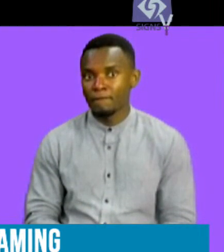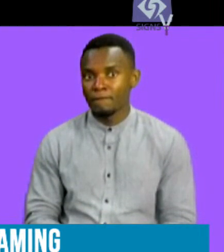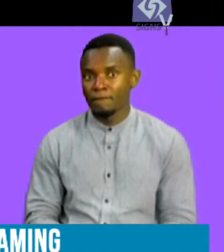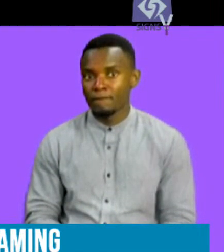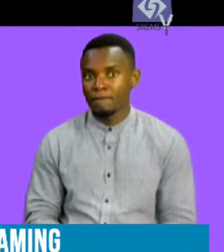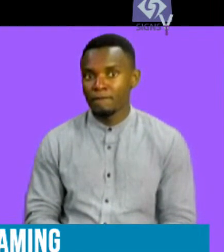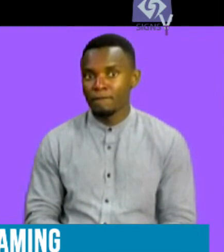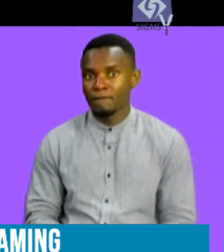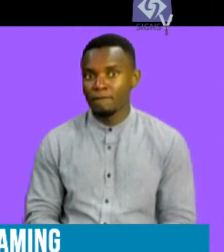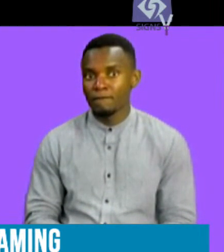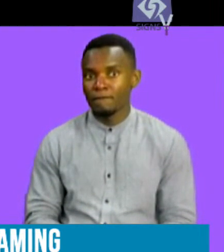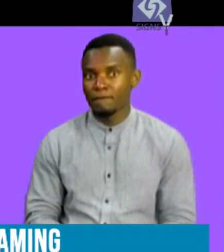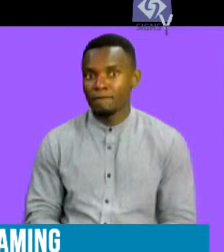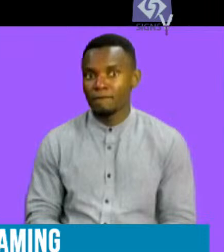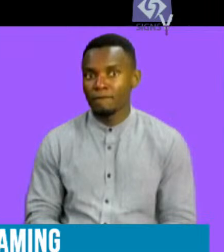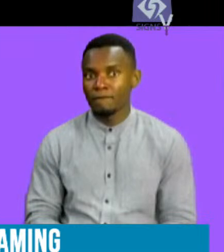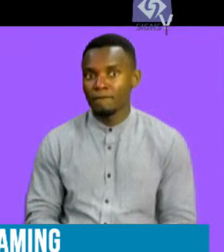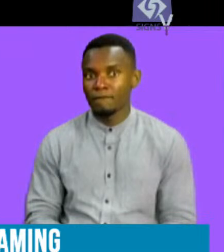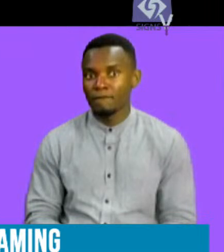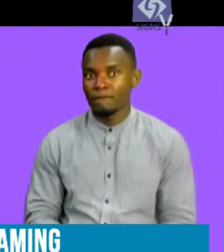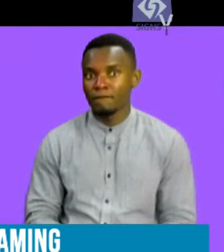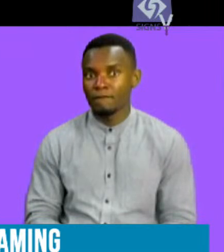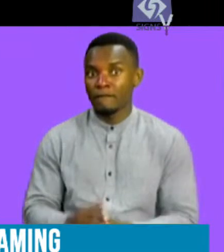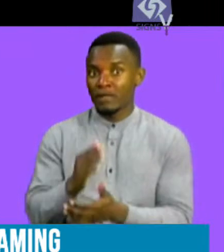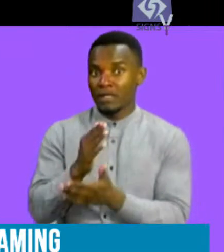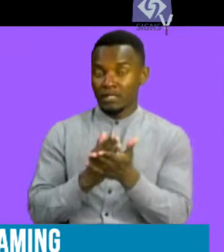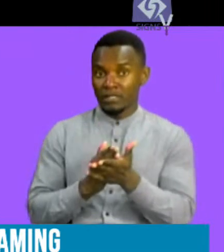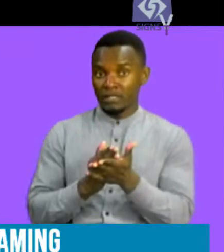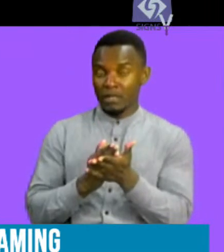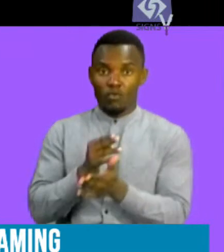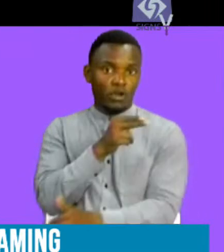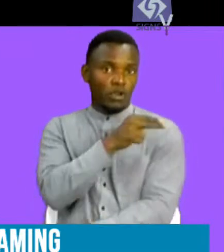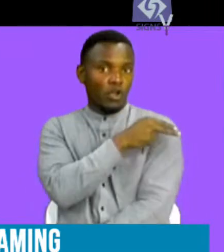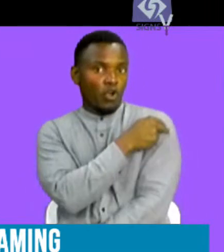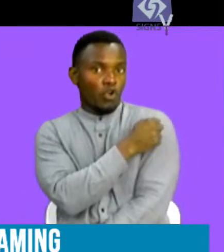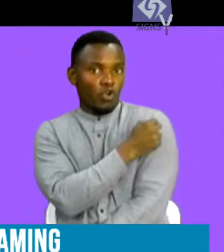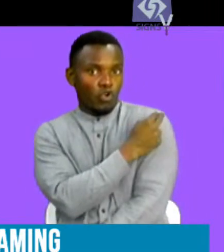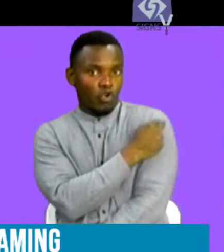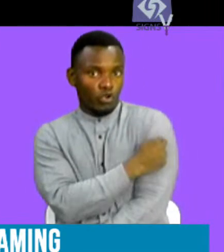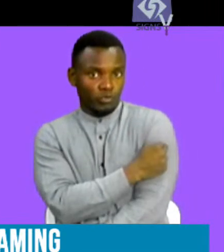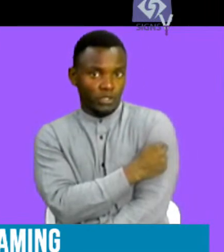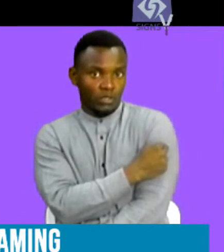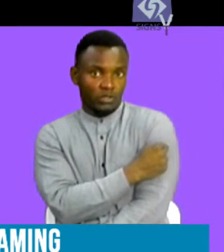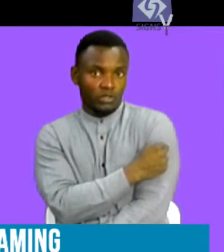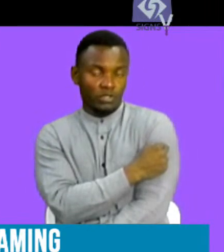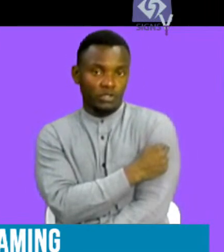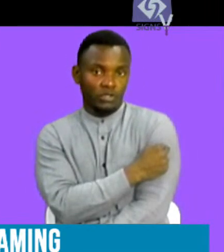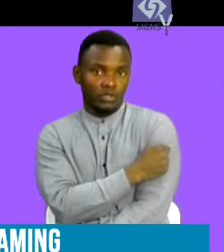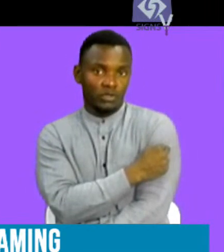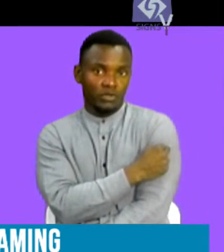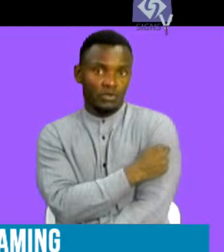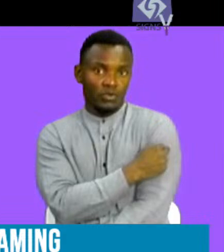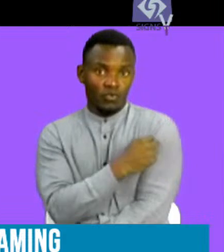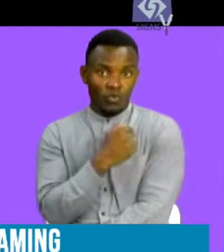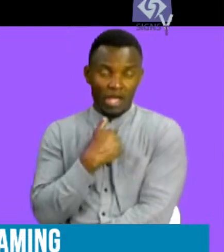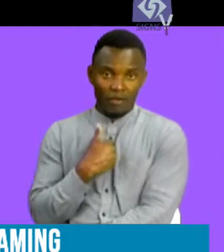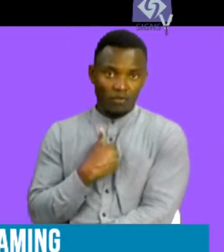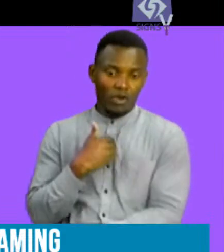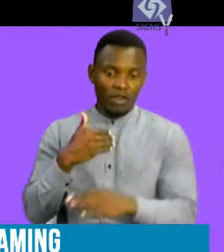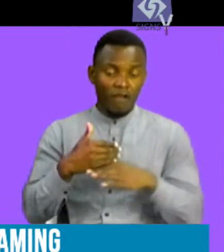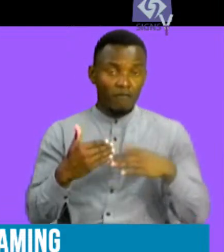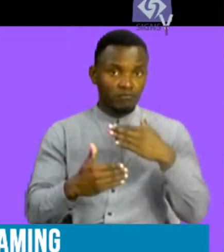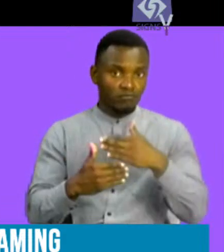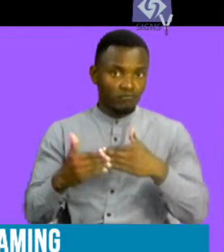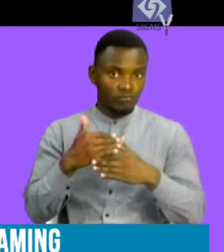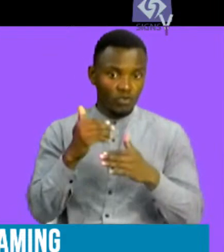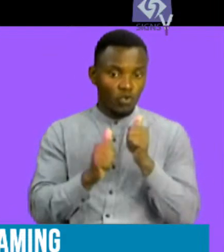and maybe in some of our hospitals or dispensaries, there are facilities that can